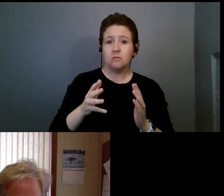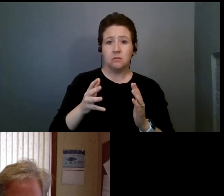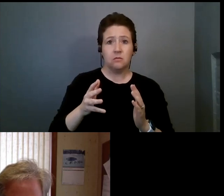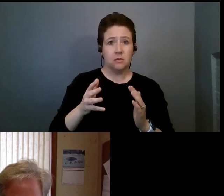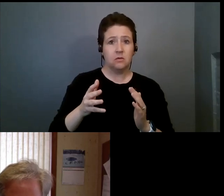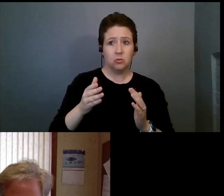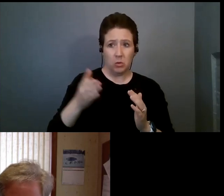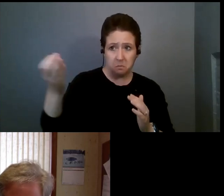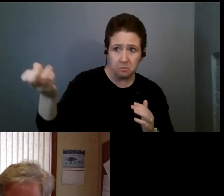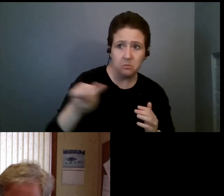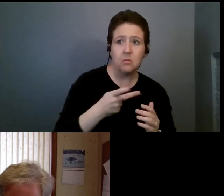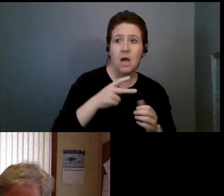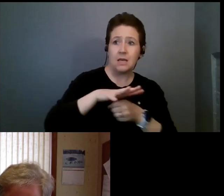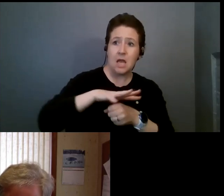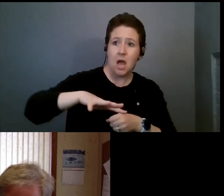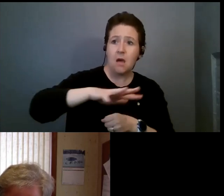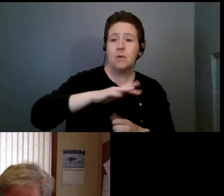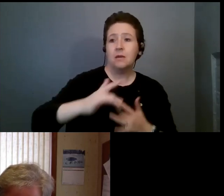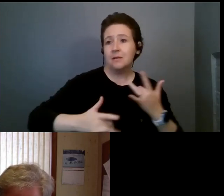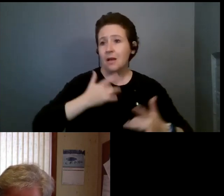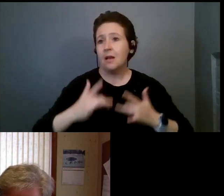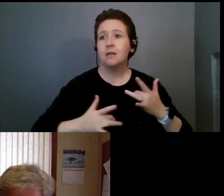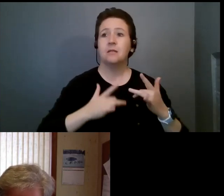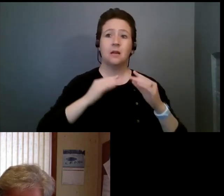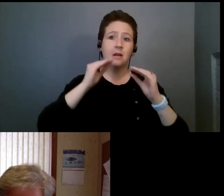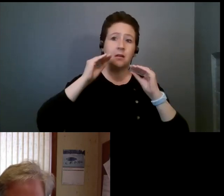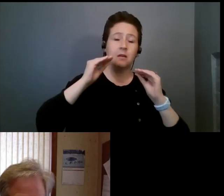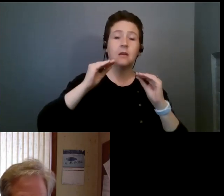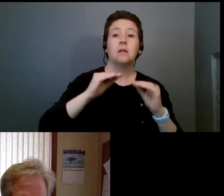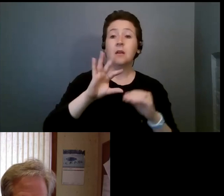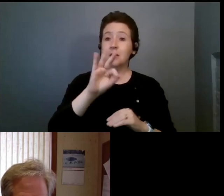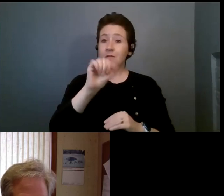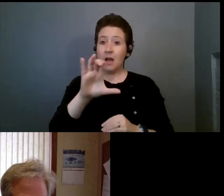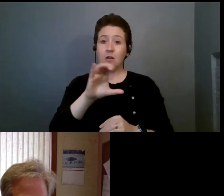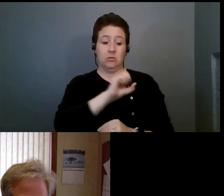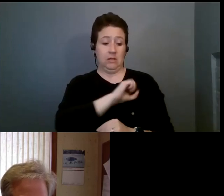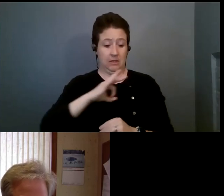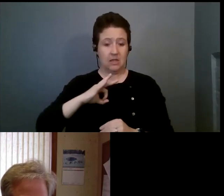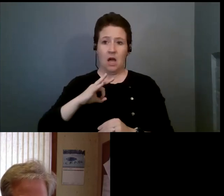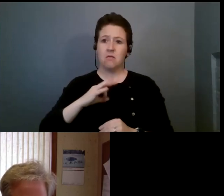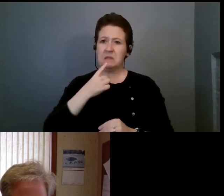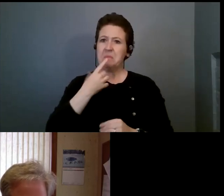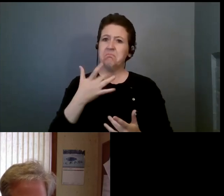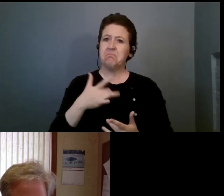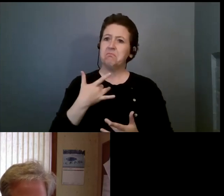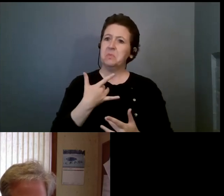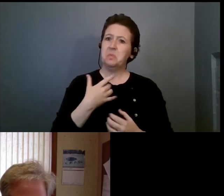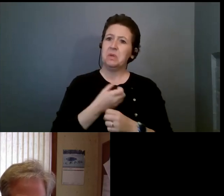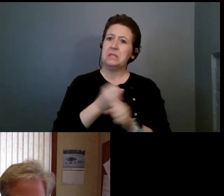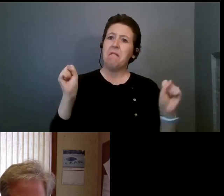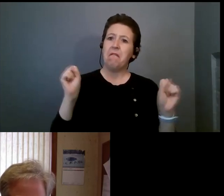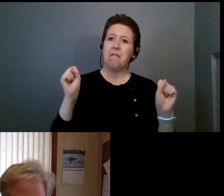return to campus and in-person instruction and services. Our faculty and staff reported feeling safe on campus as a result of